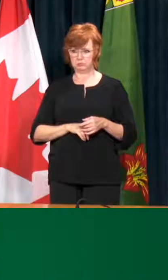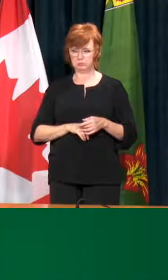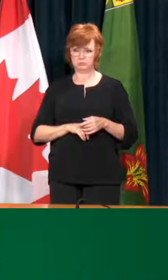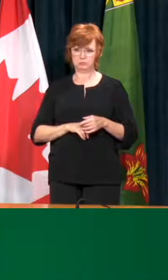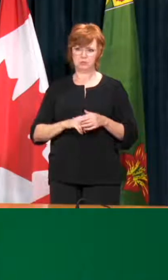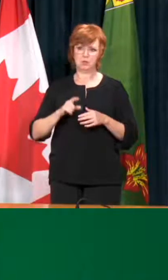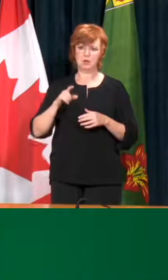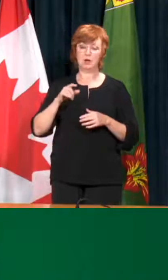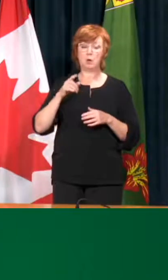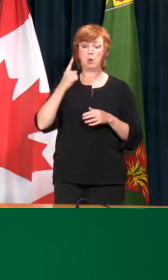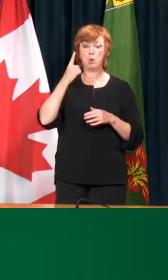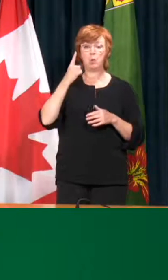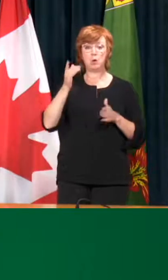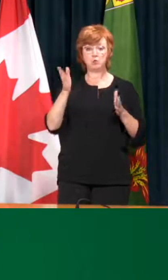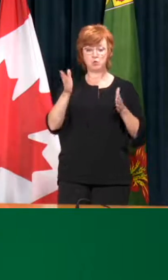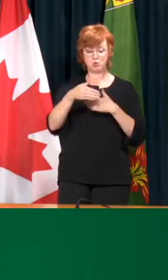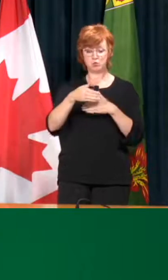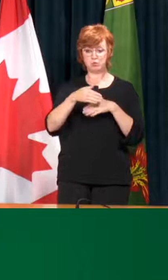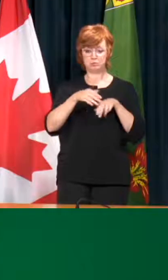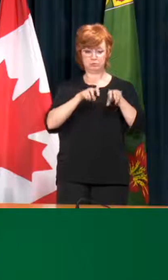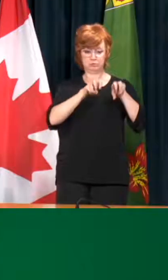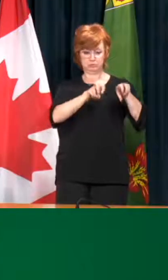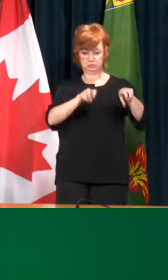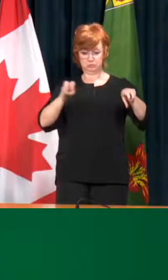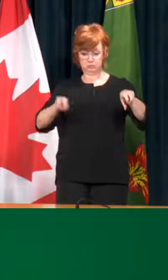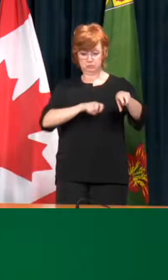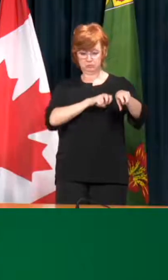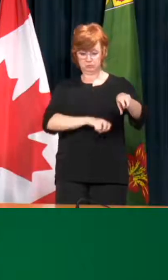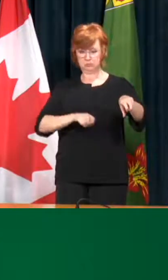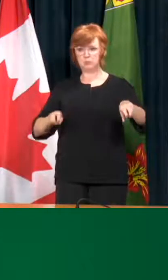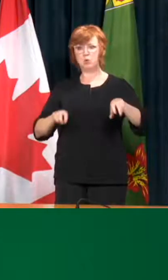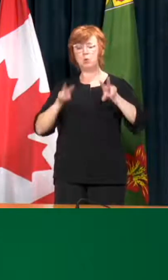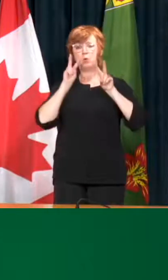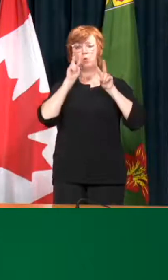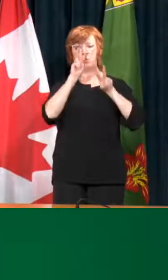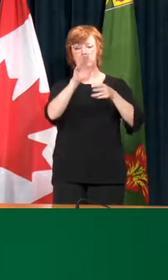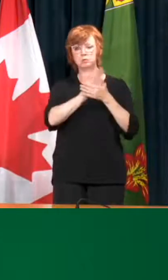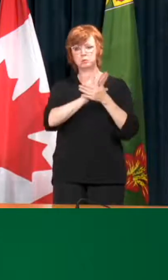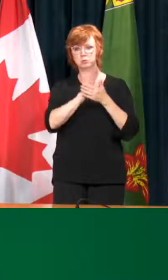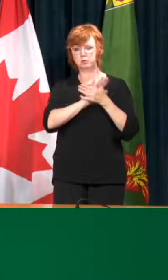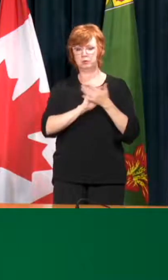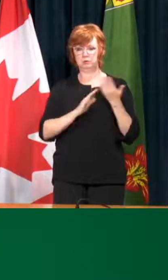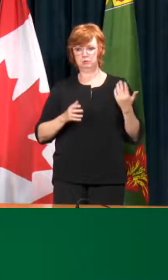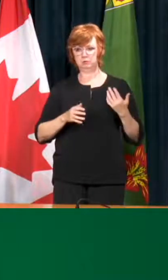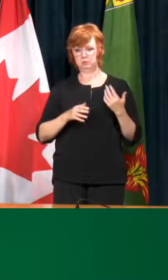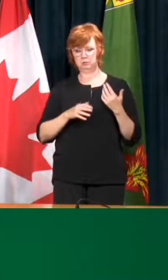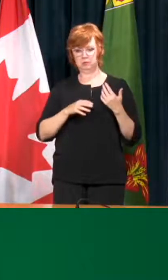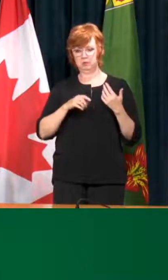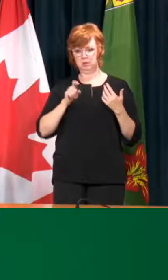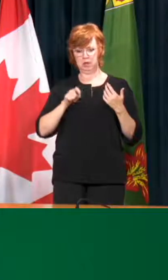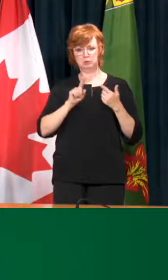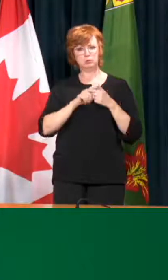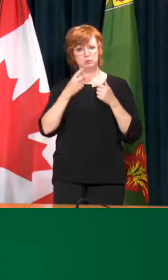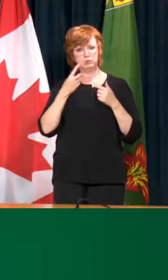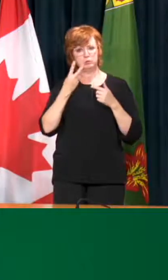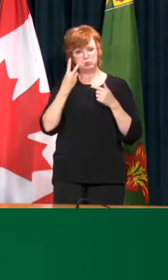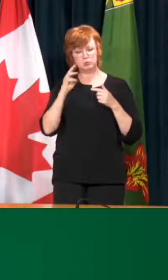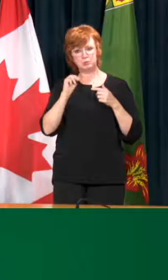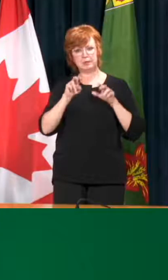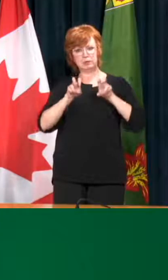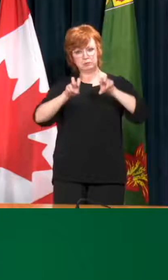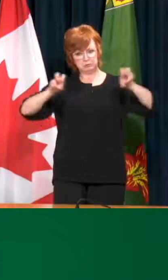meters away if they're not part of your group who went to watch the movie. So that wouldn't be an issue. But if you're in a